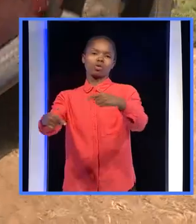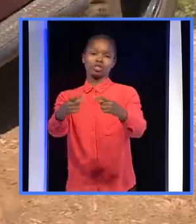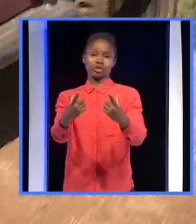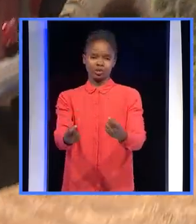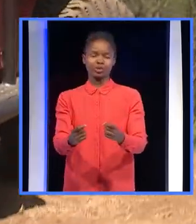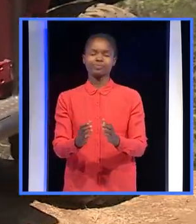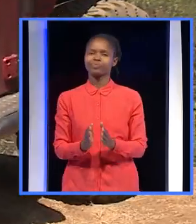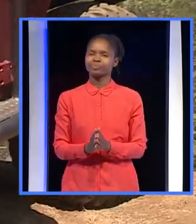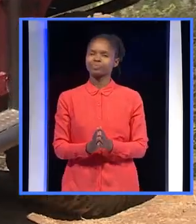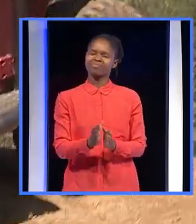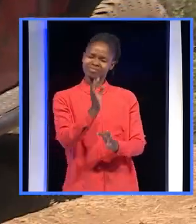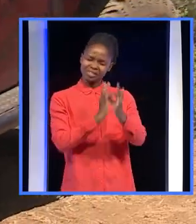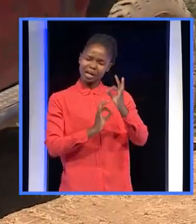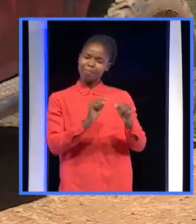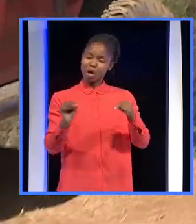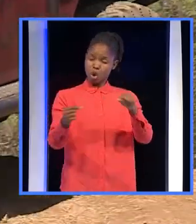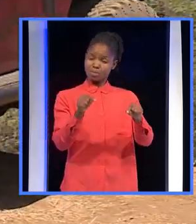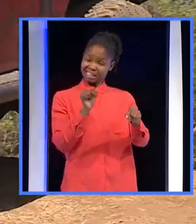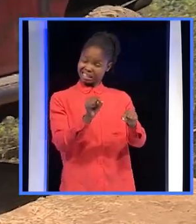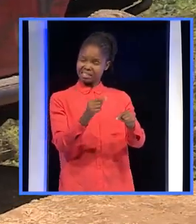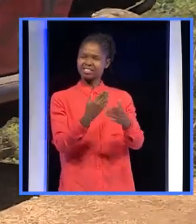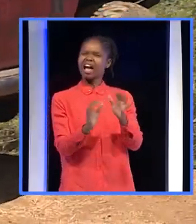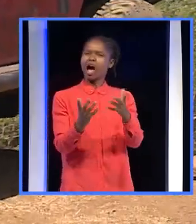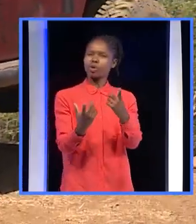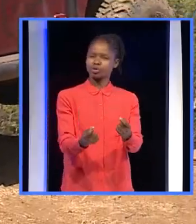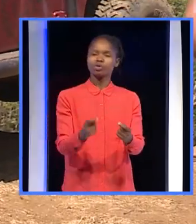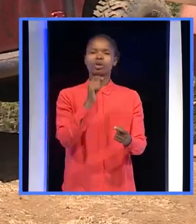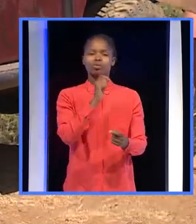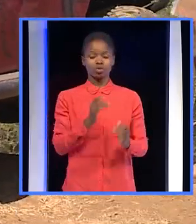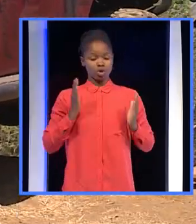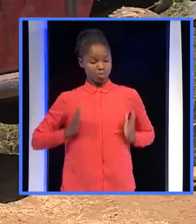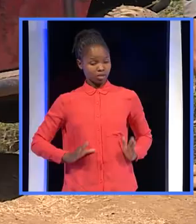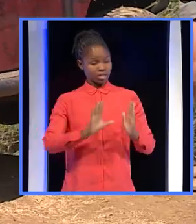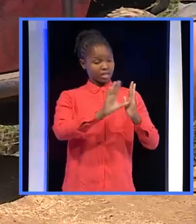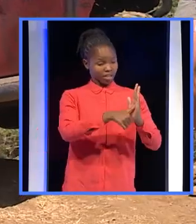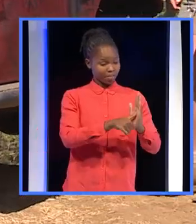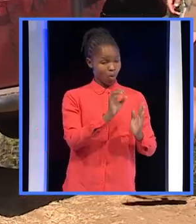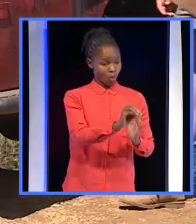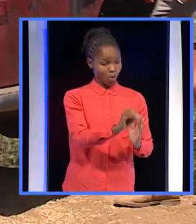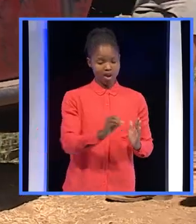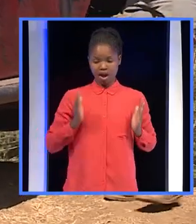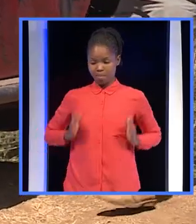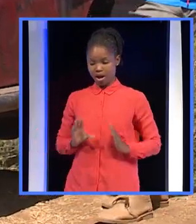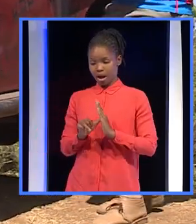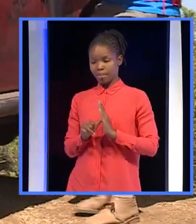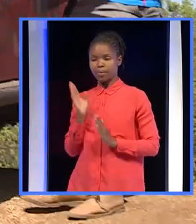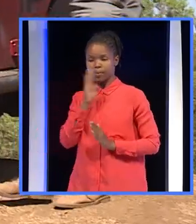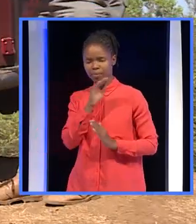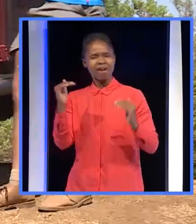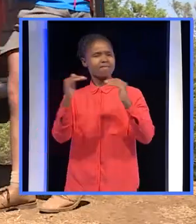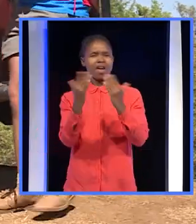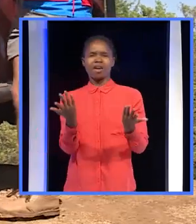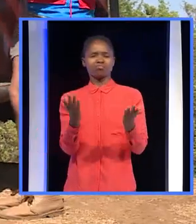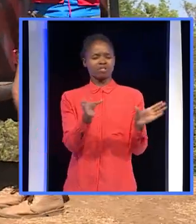these competitions work? There is no disability class, so you have to compete